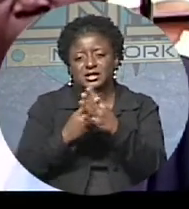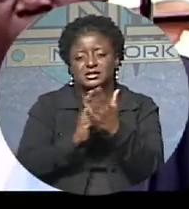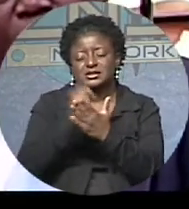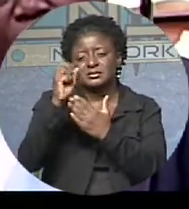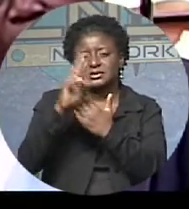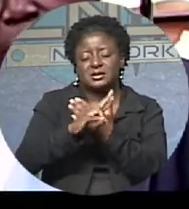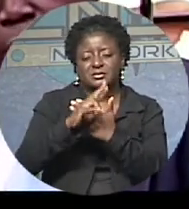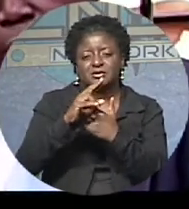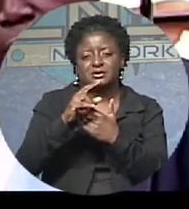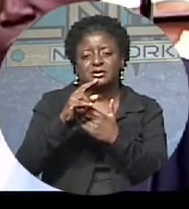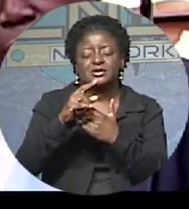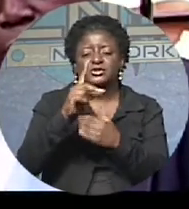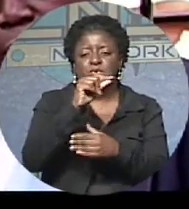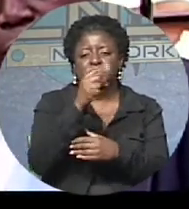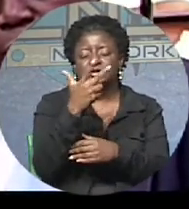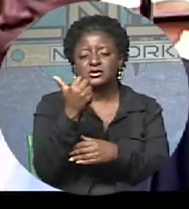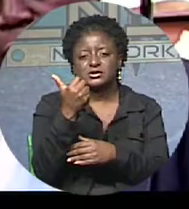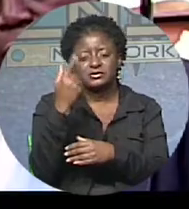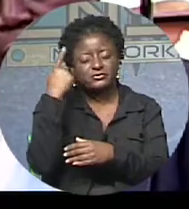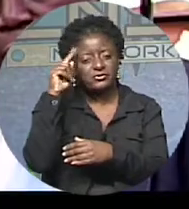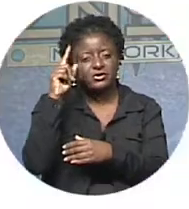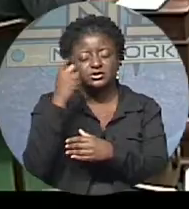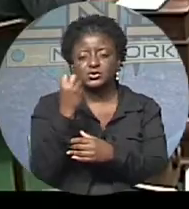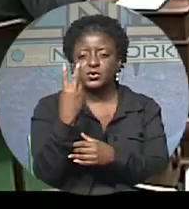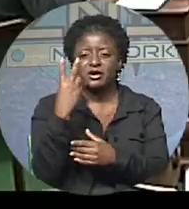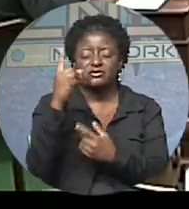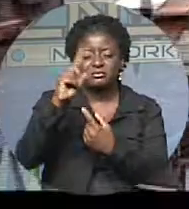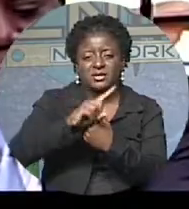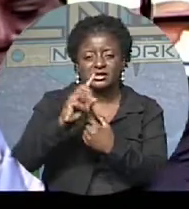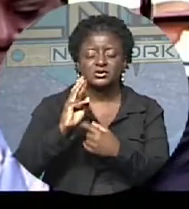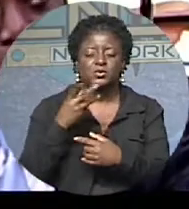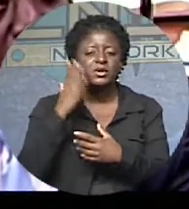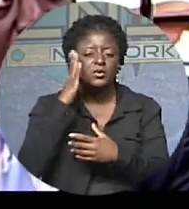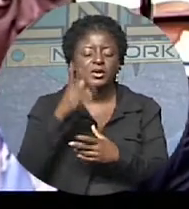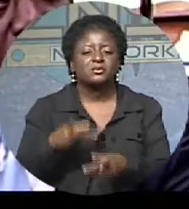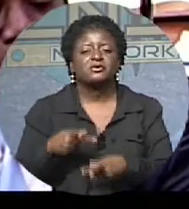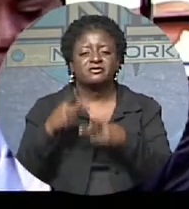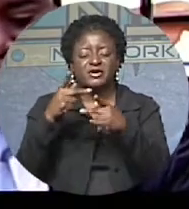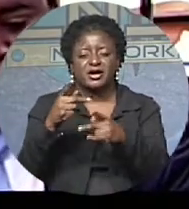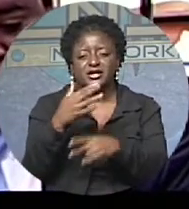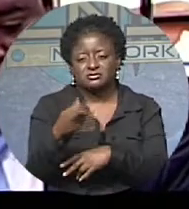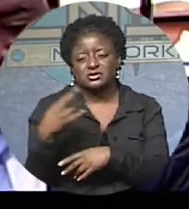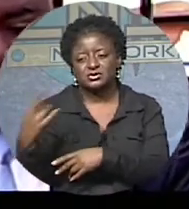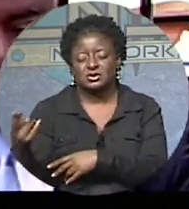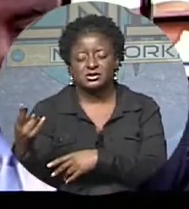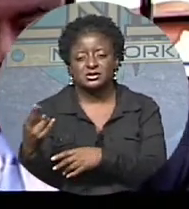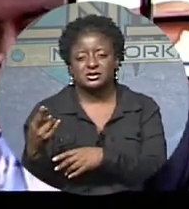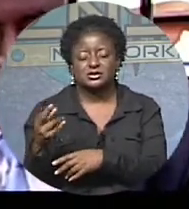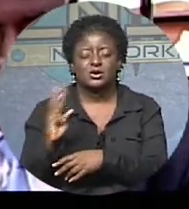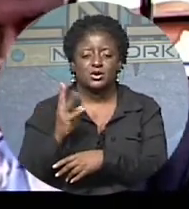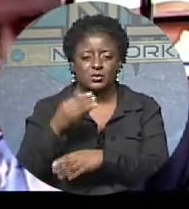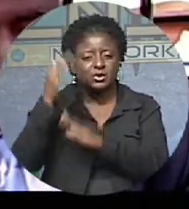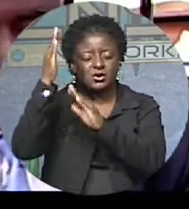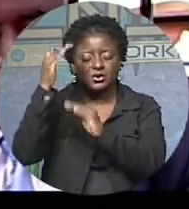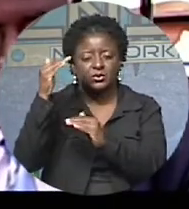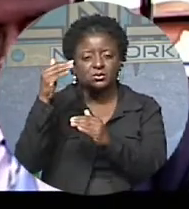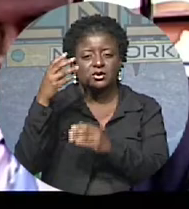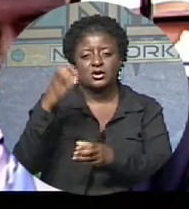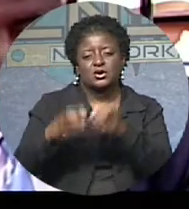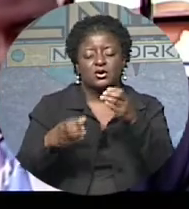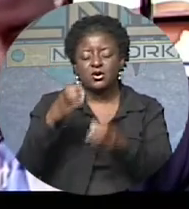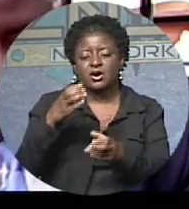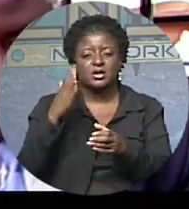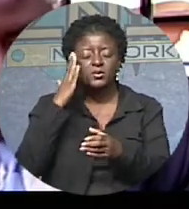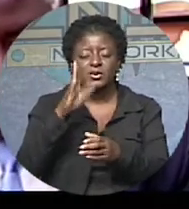first instance, we will provide the resources. It is our hope that the courts will be in a position to